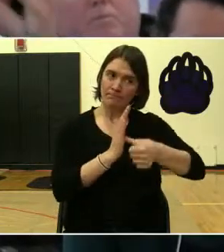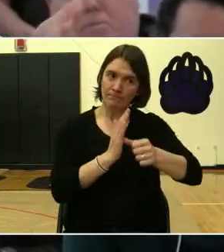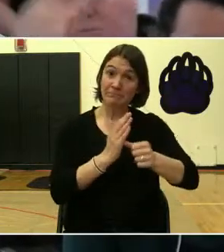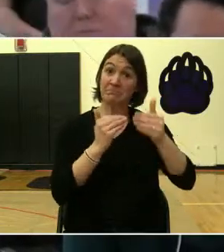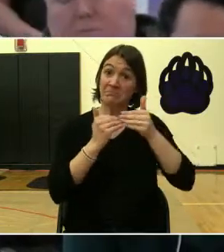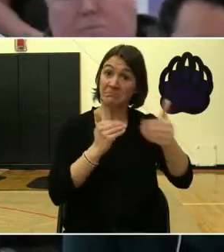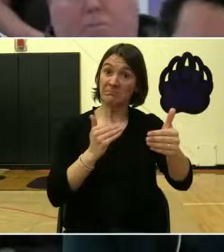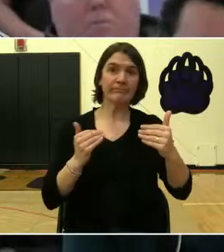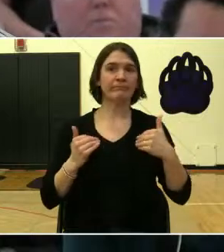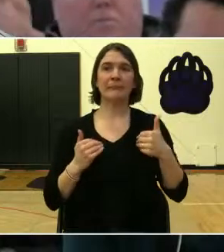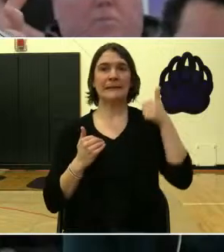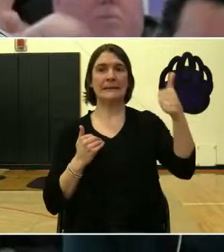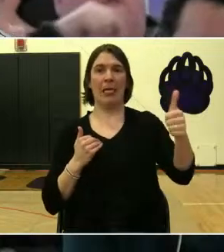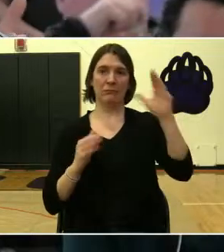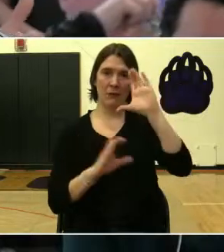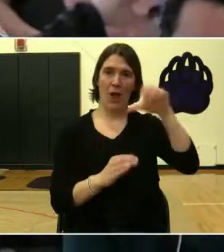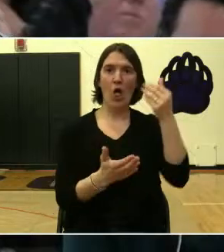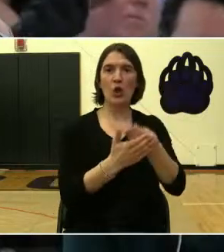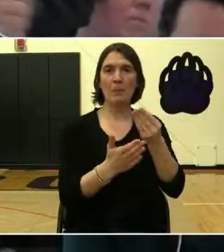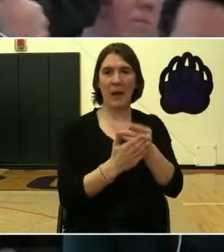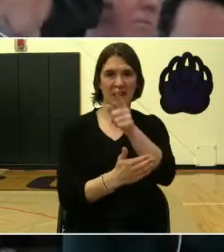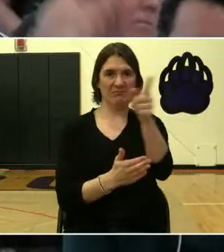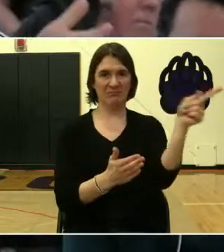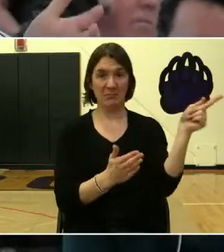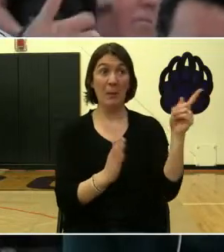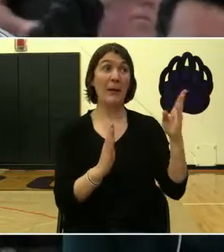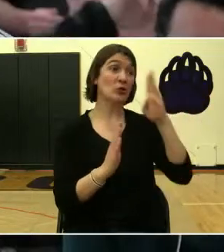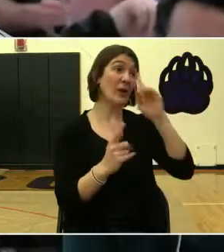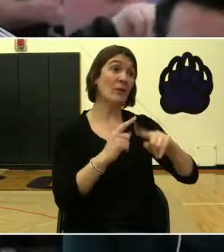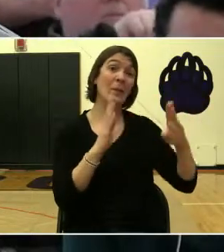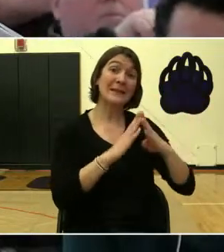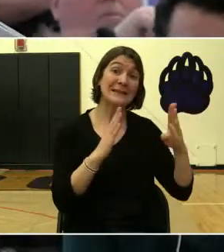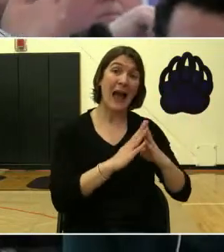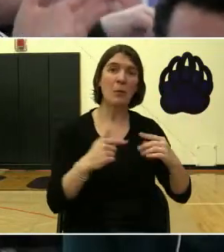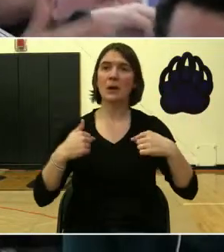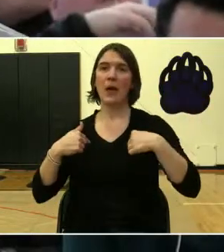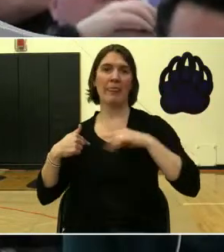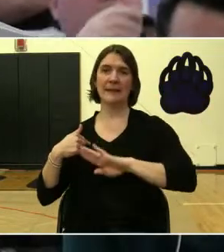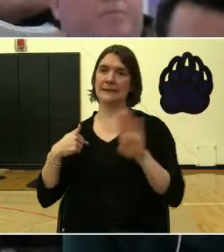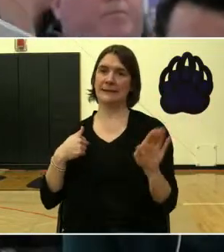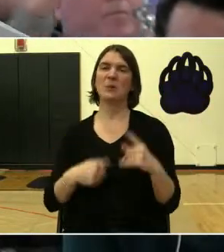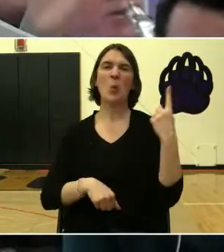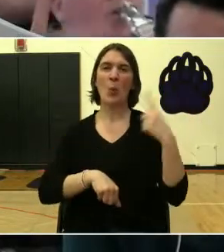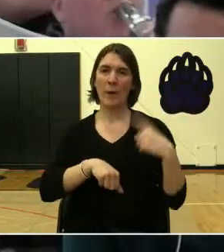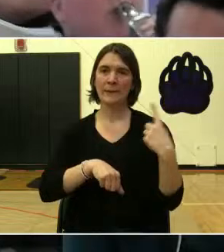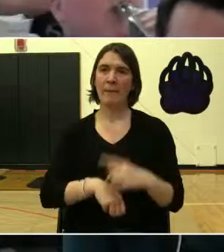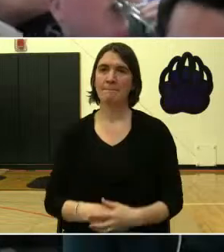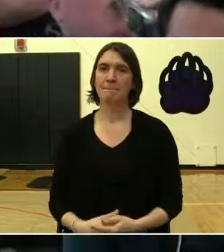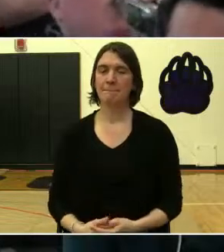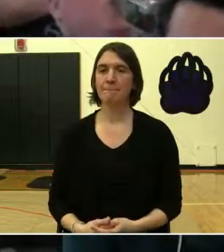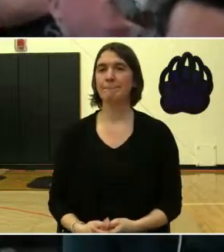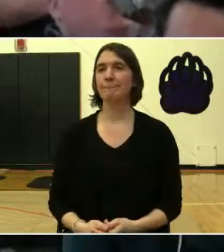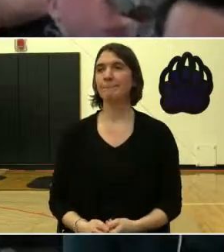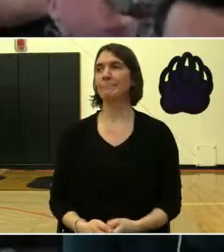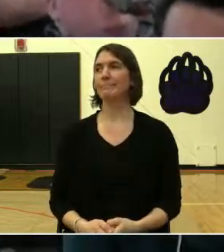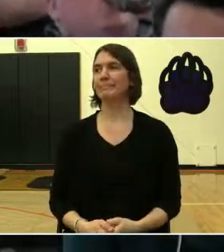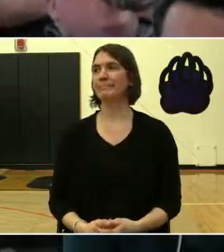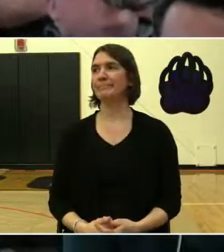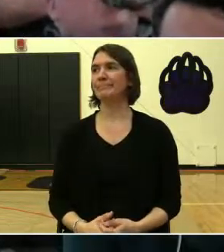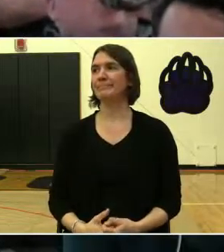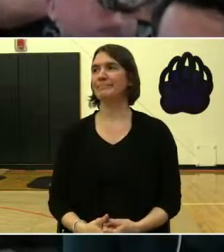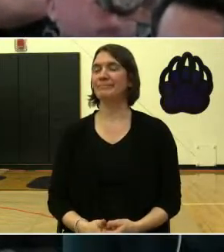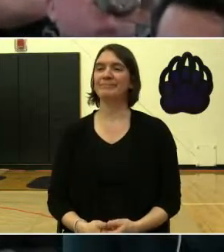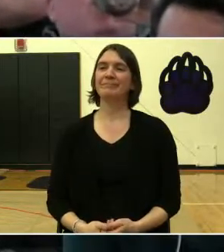moving forward they should be looking for funding sources from the town directly um through other sources and through other sources thank